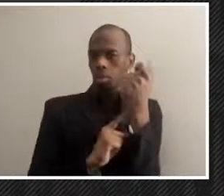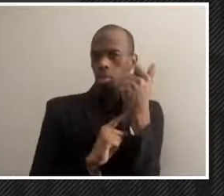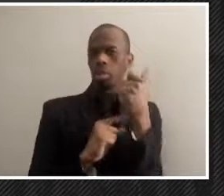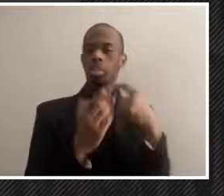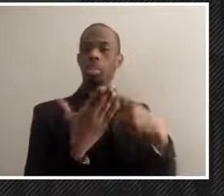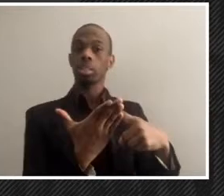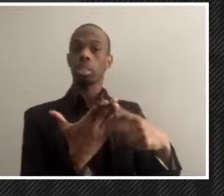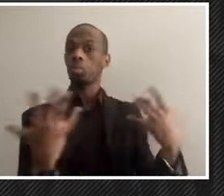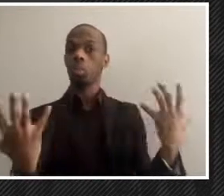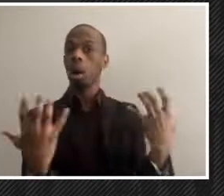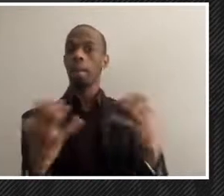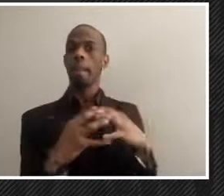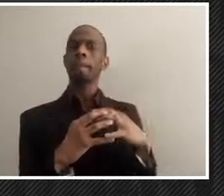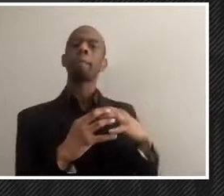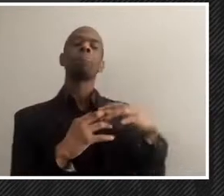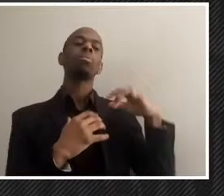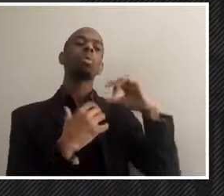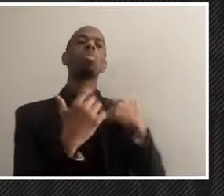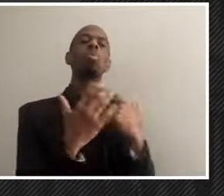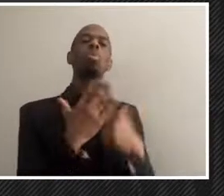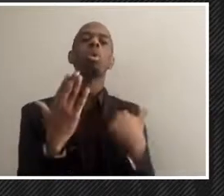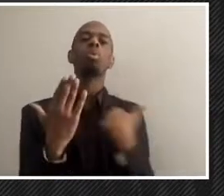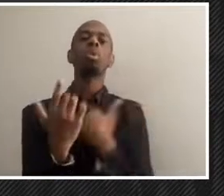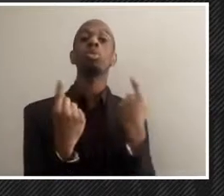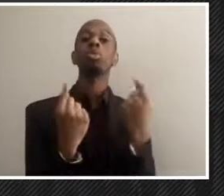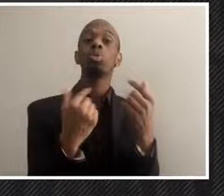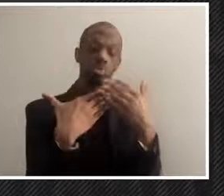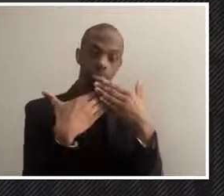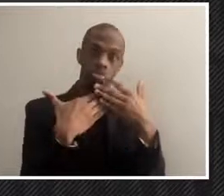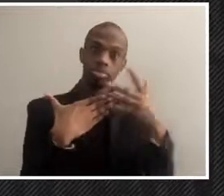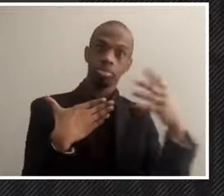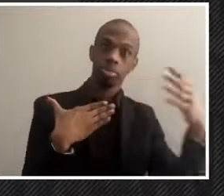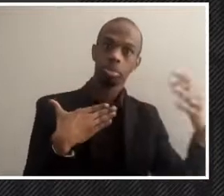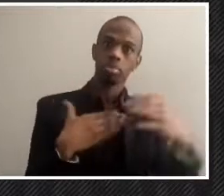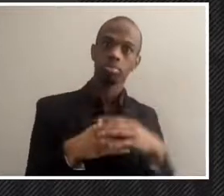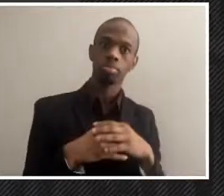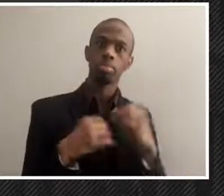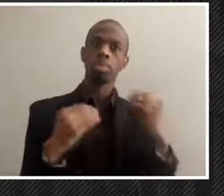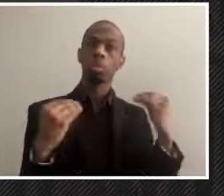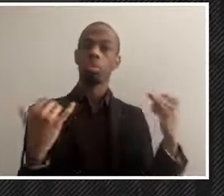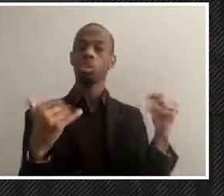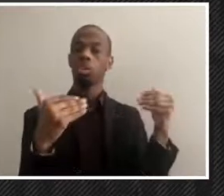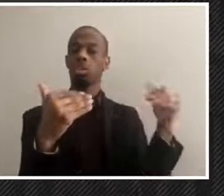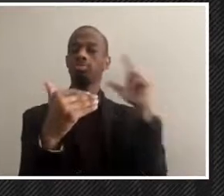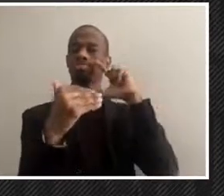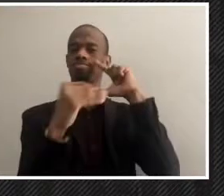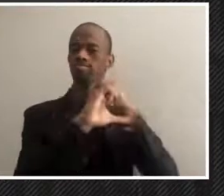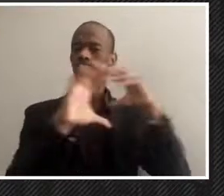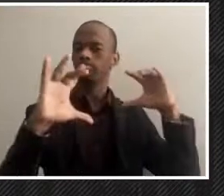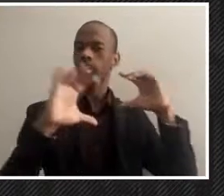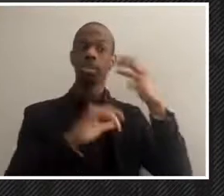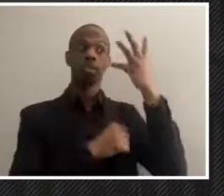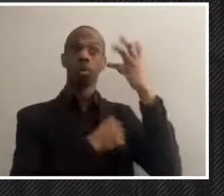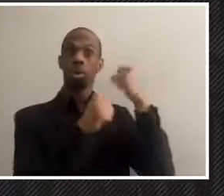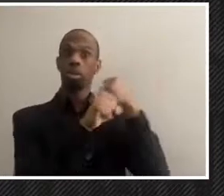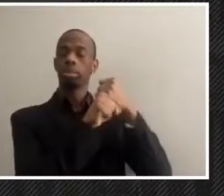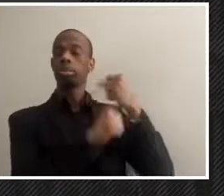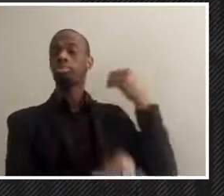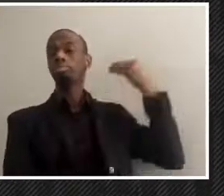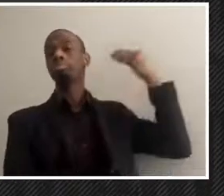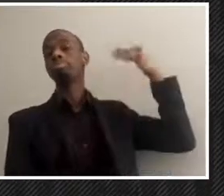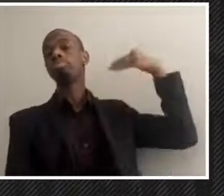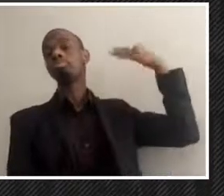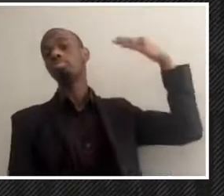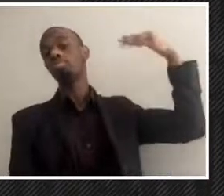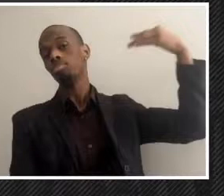what we're going to do going forward. And so let's imagine over the next 4 years, we're building our